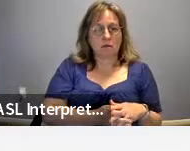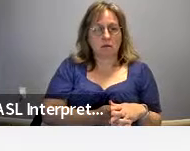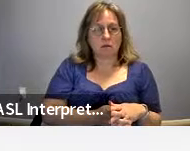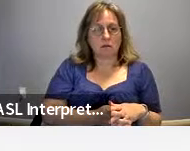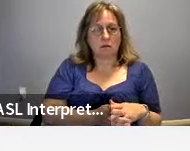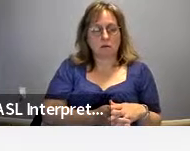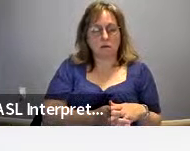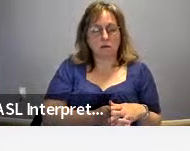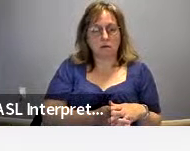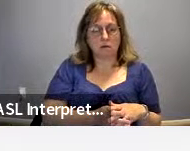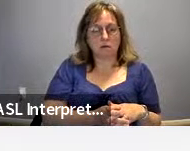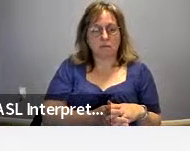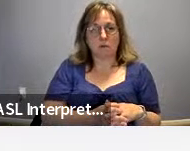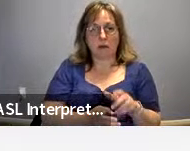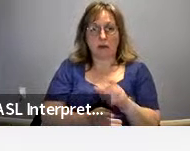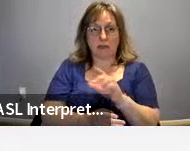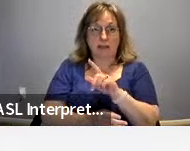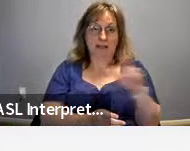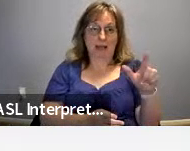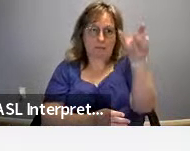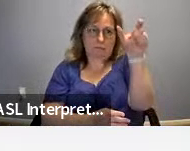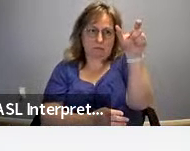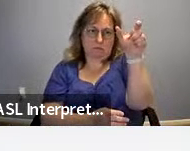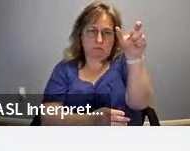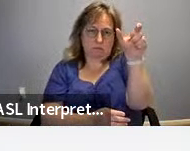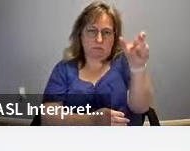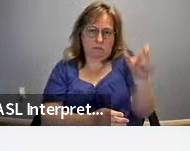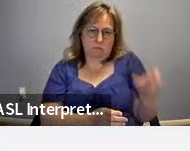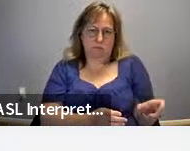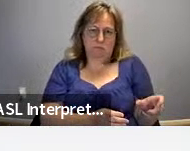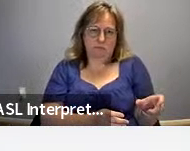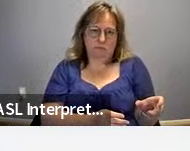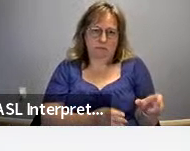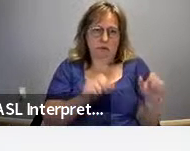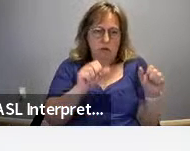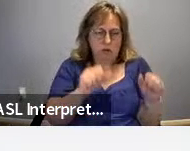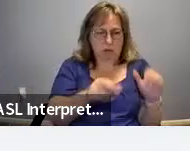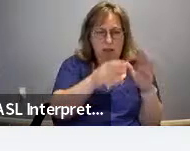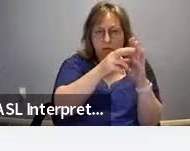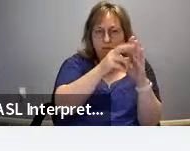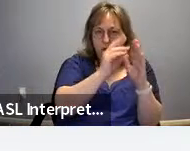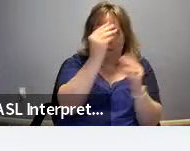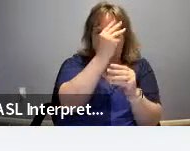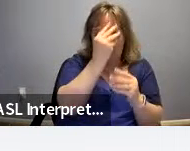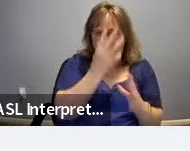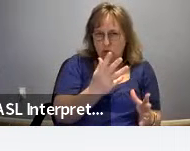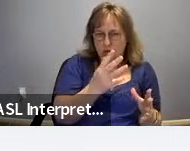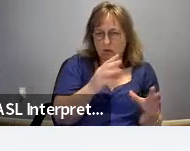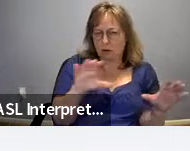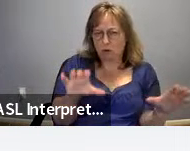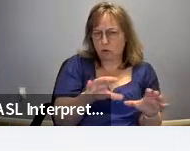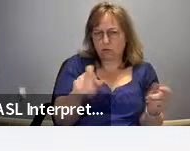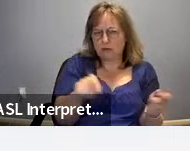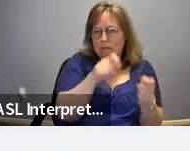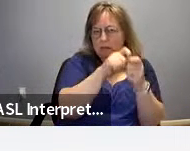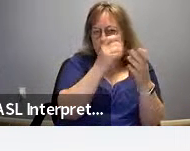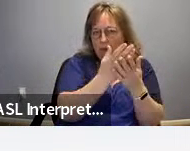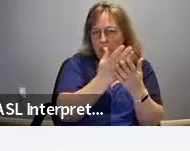So over on the left, we can start reviewing information and taking certain actions.